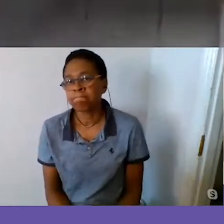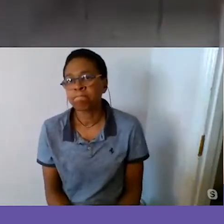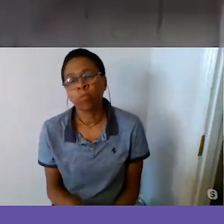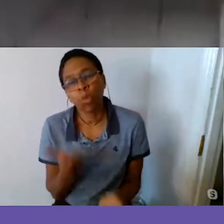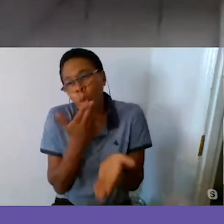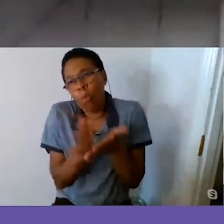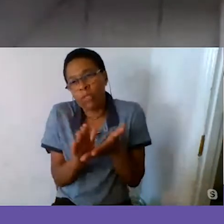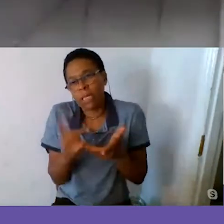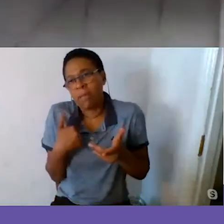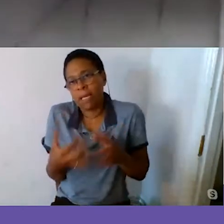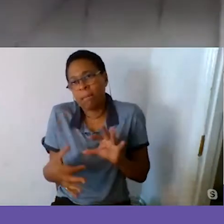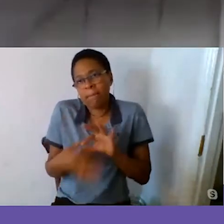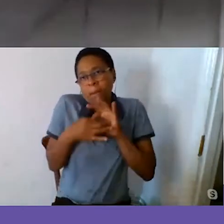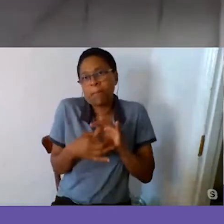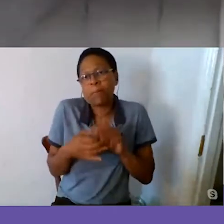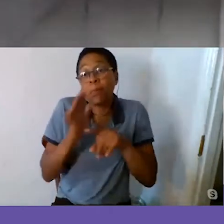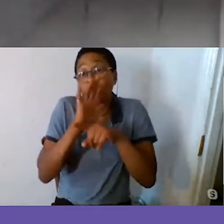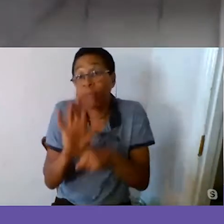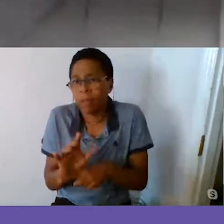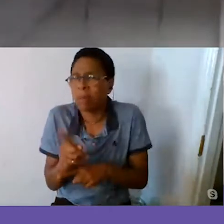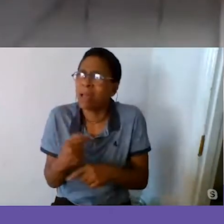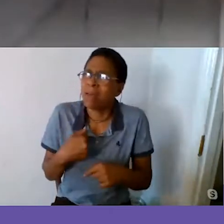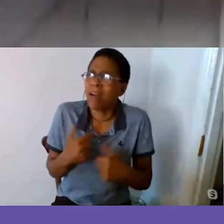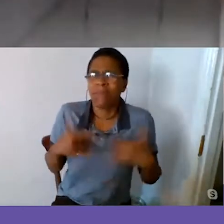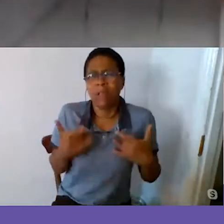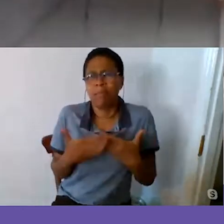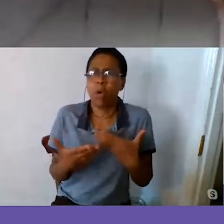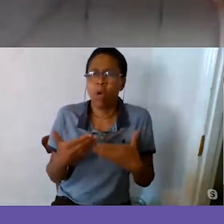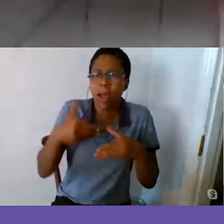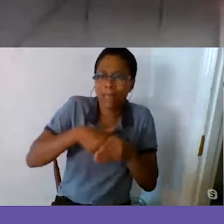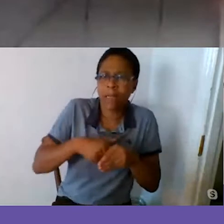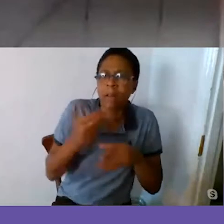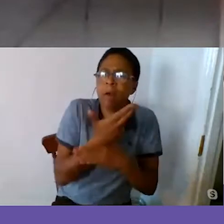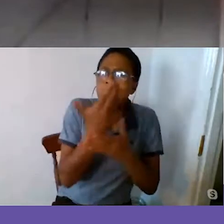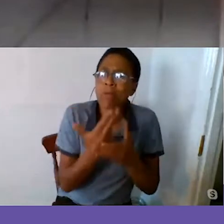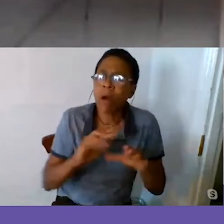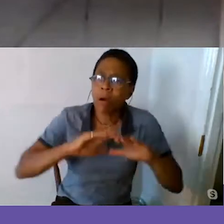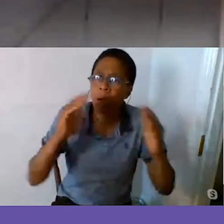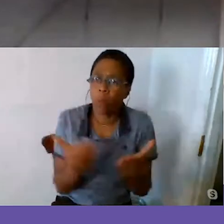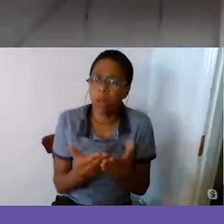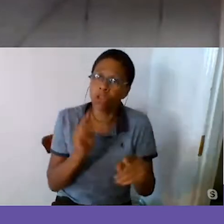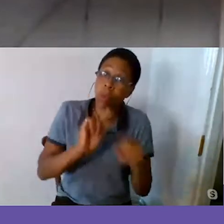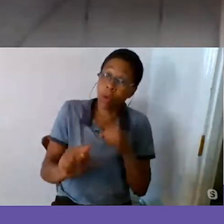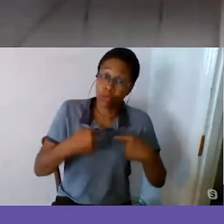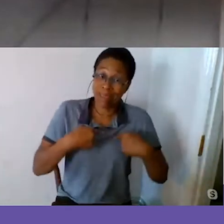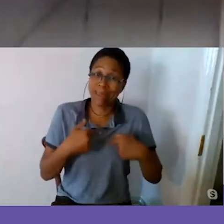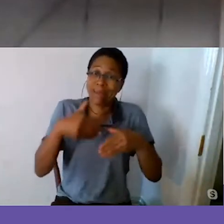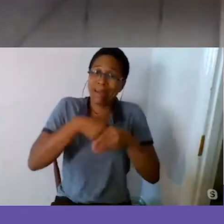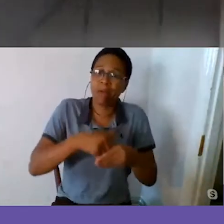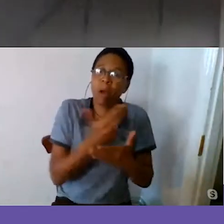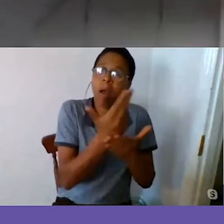I work with film, but I work more in the art industry rather than the film industry. Like my main operations like are within art galleries and